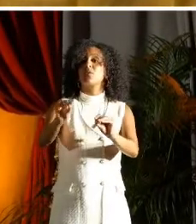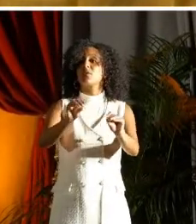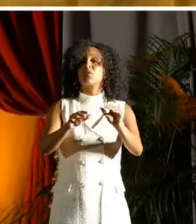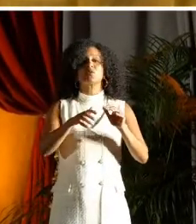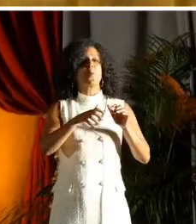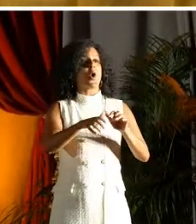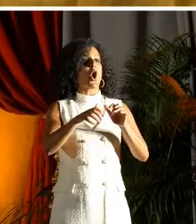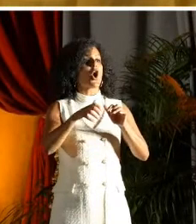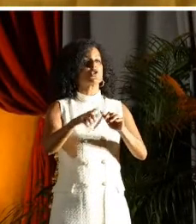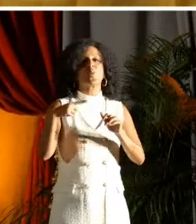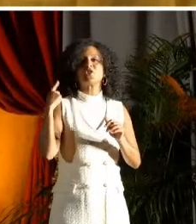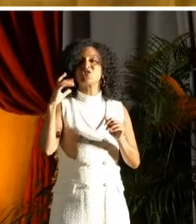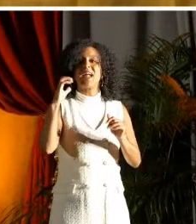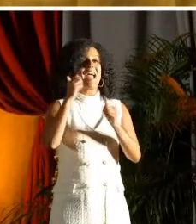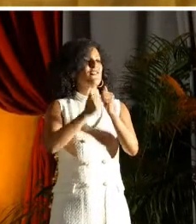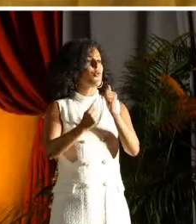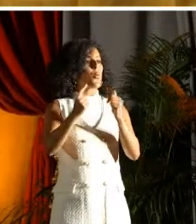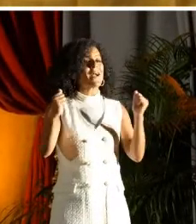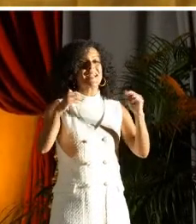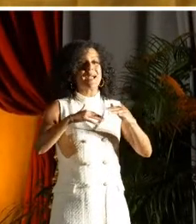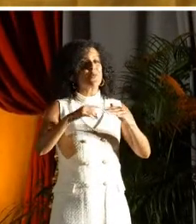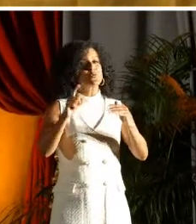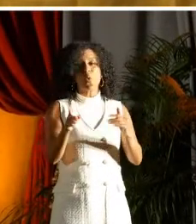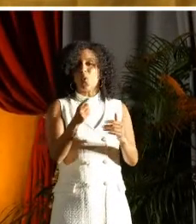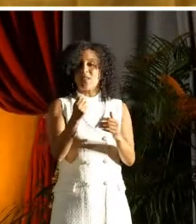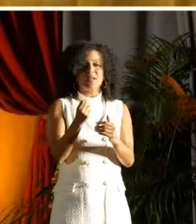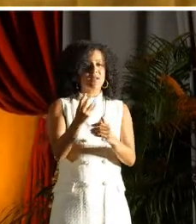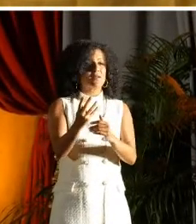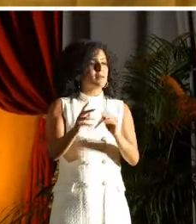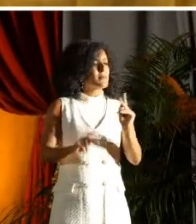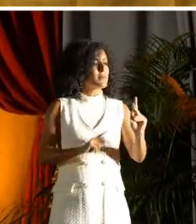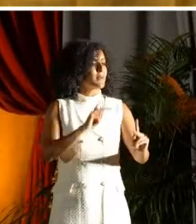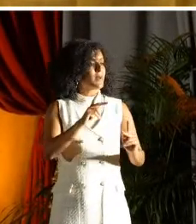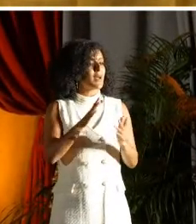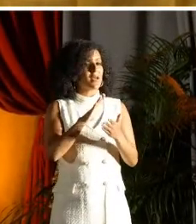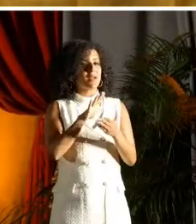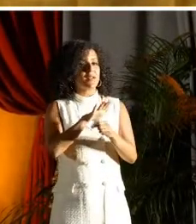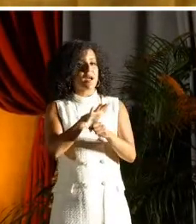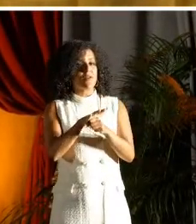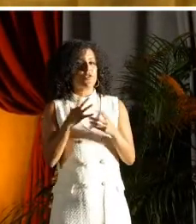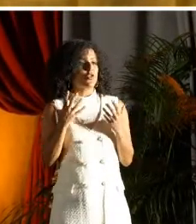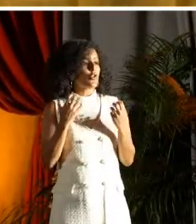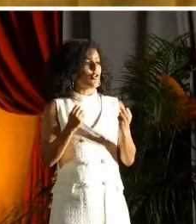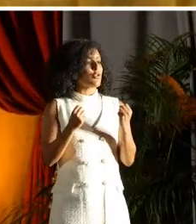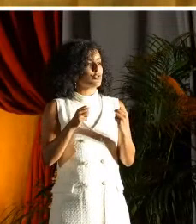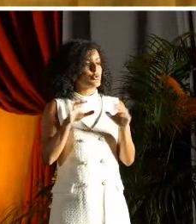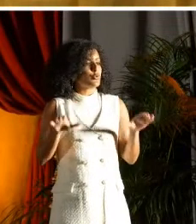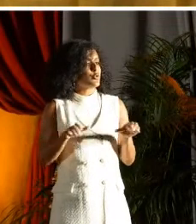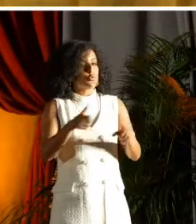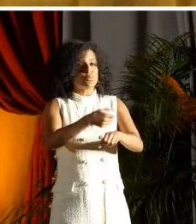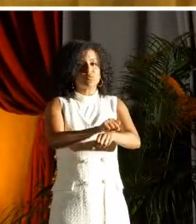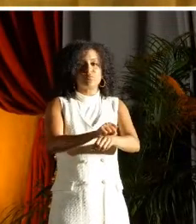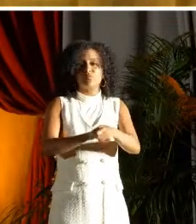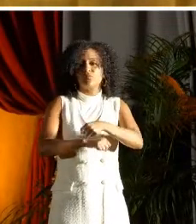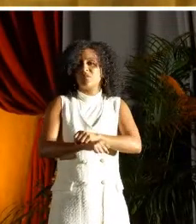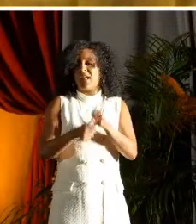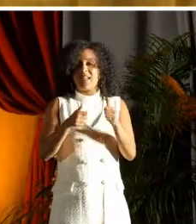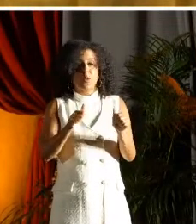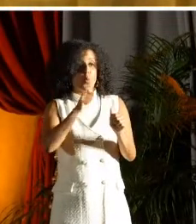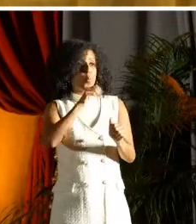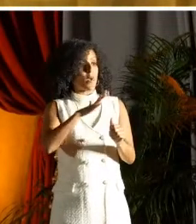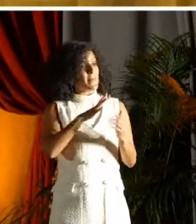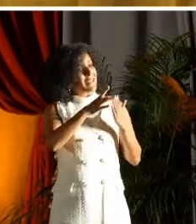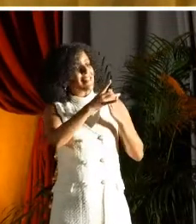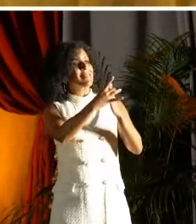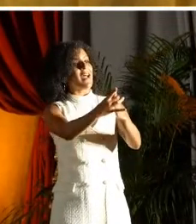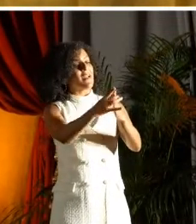on Washington, everybody came. It was only a handful of people who had enough courage to do anything. And in many cases, women led